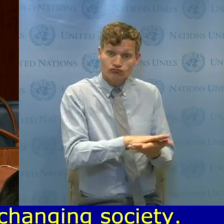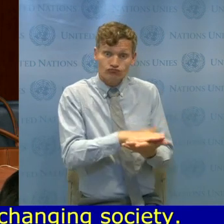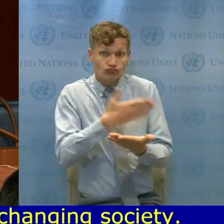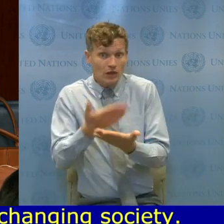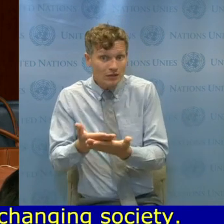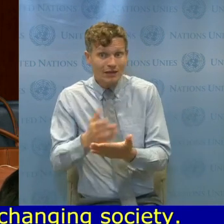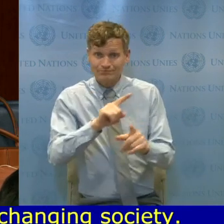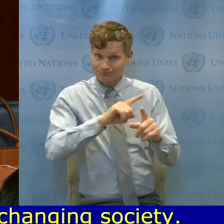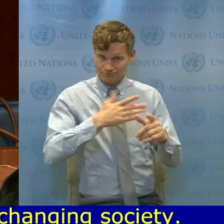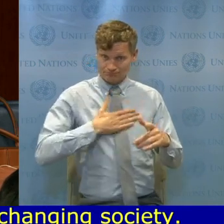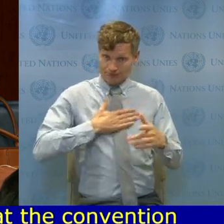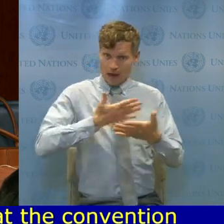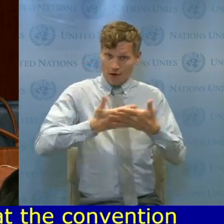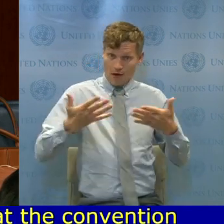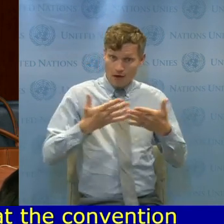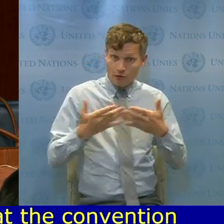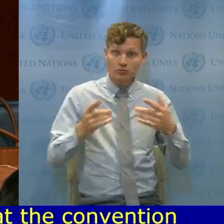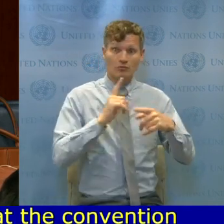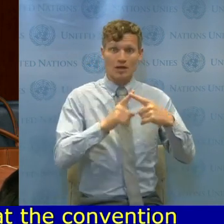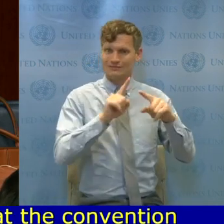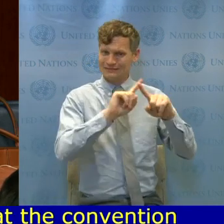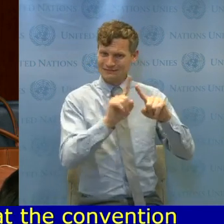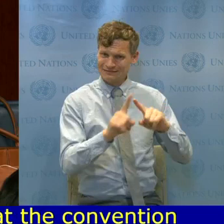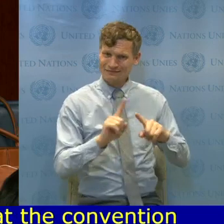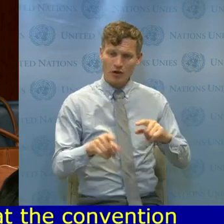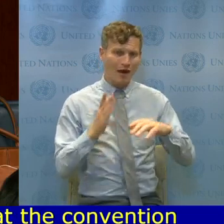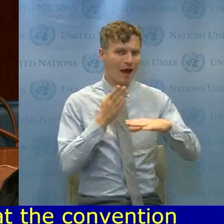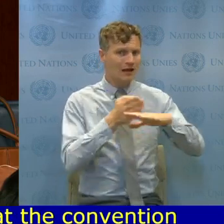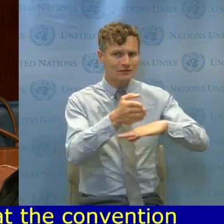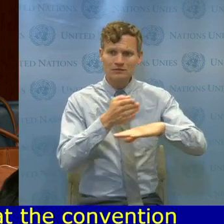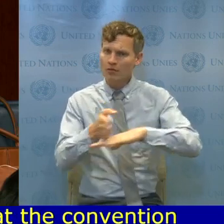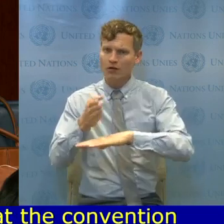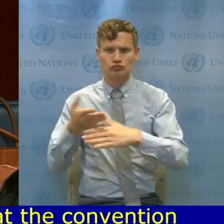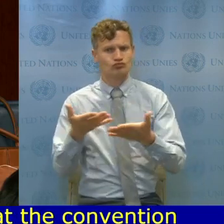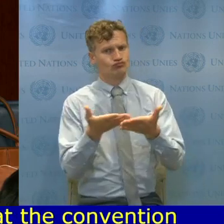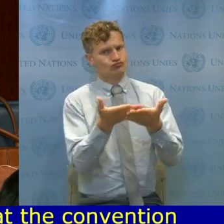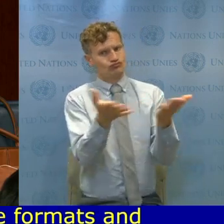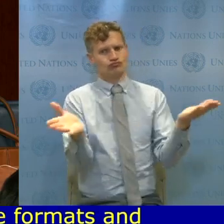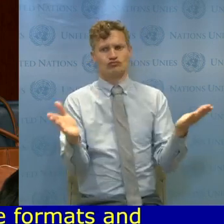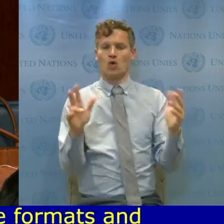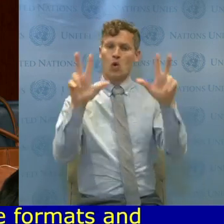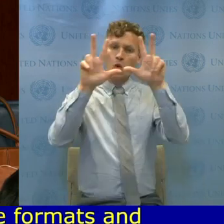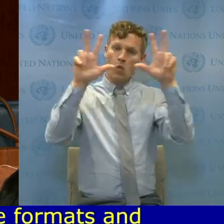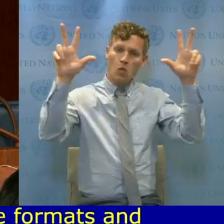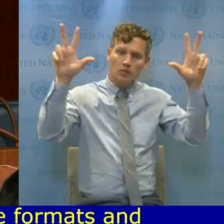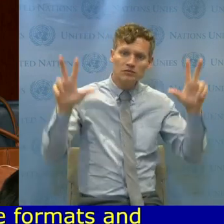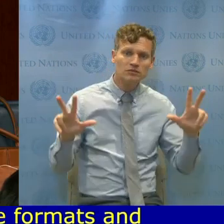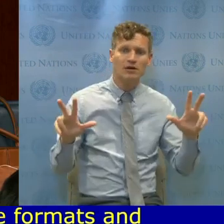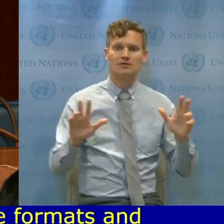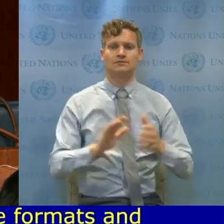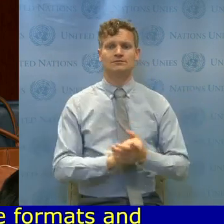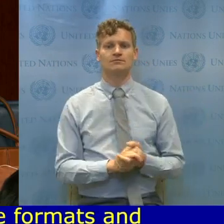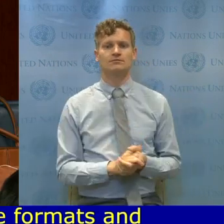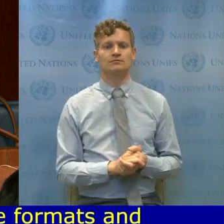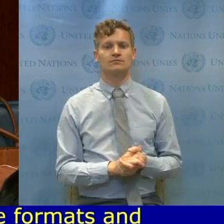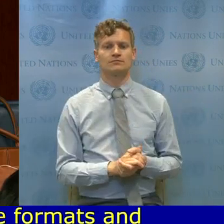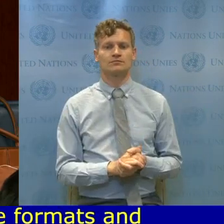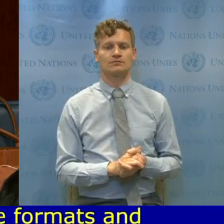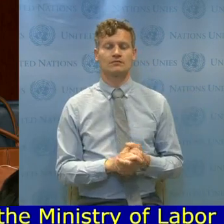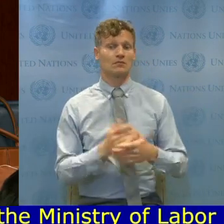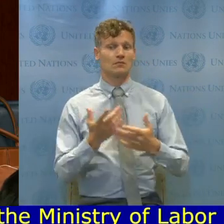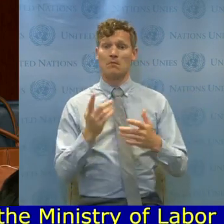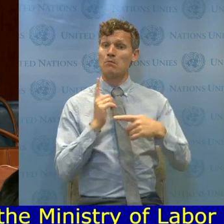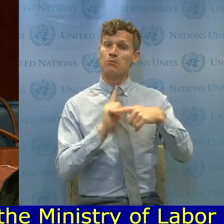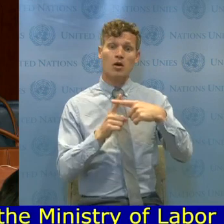Labour, Family, Social Affairs and Equal Opportunities. It is vital to give all persons with disability, including the blind and